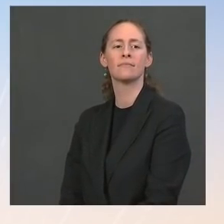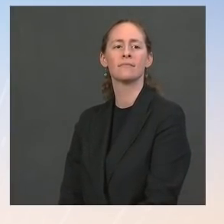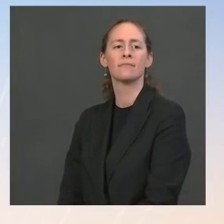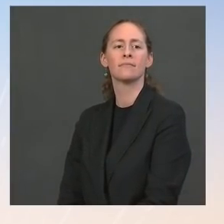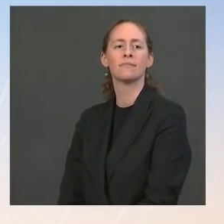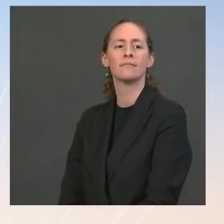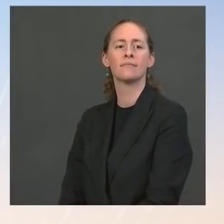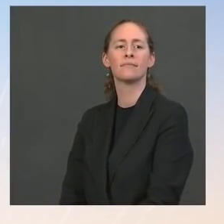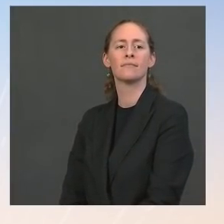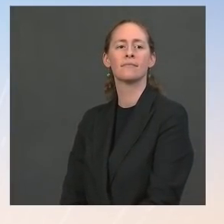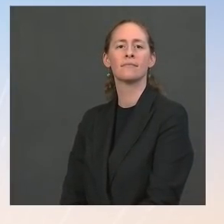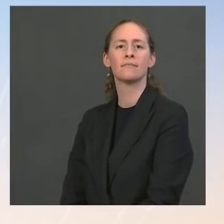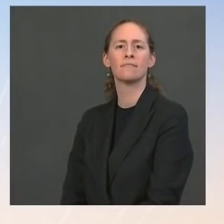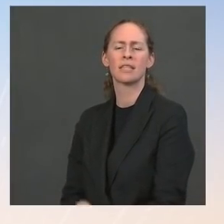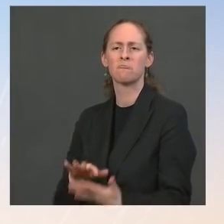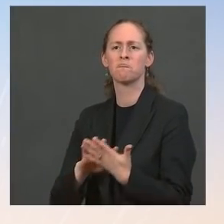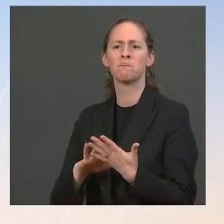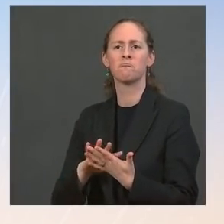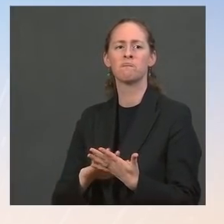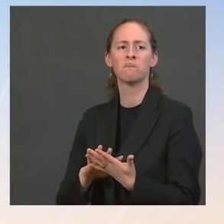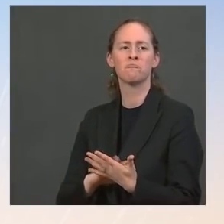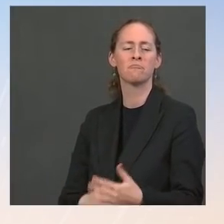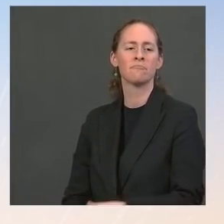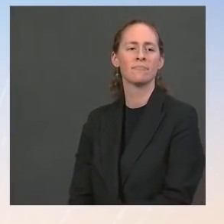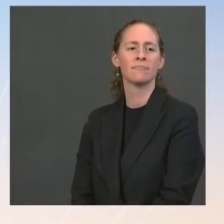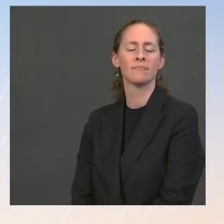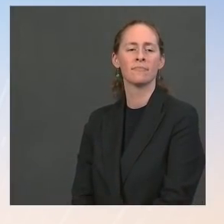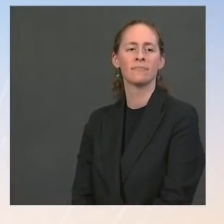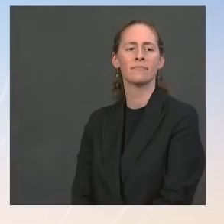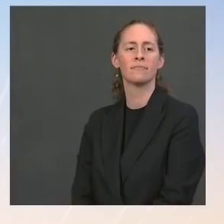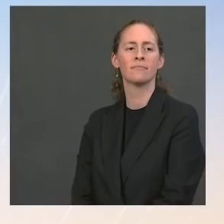and the financial markets that the United States will